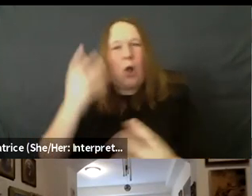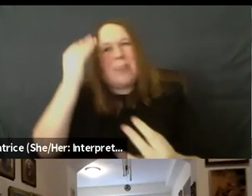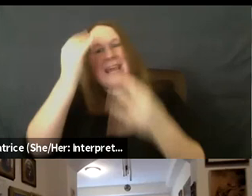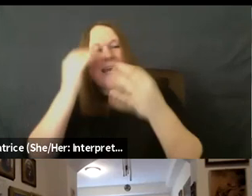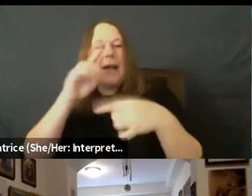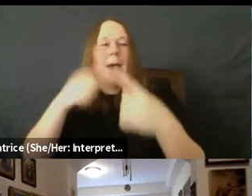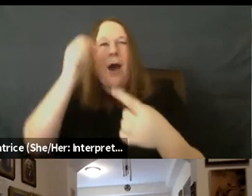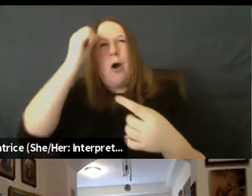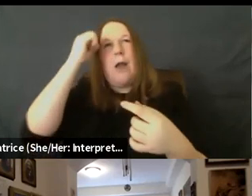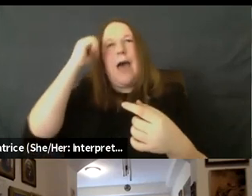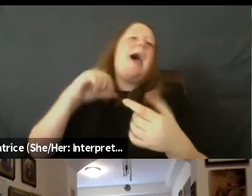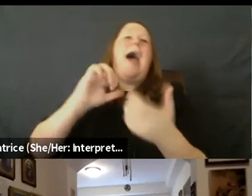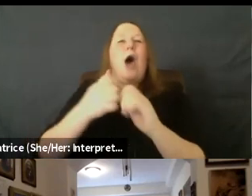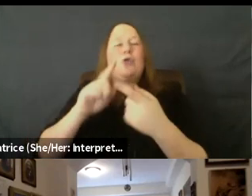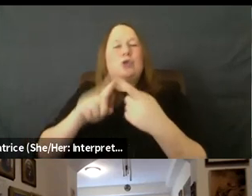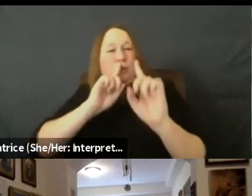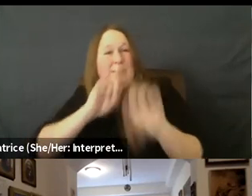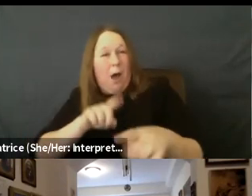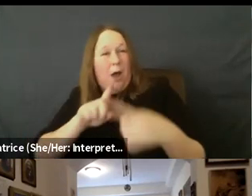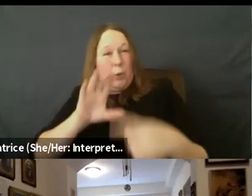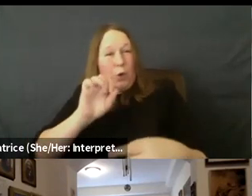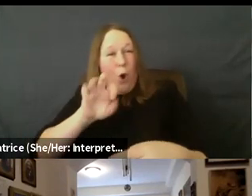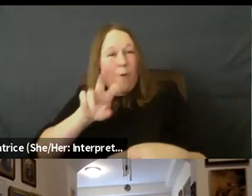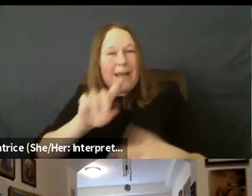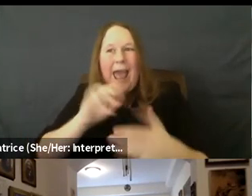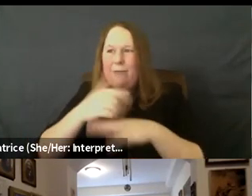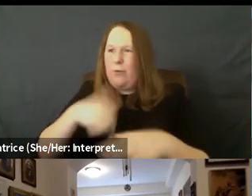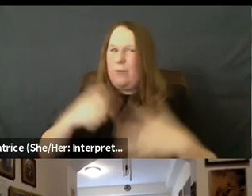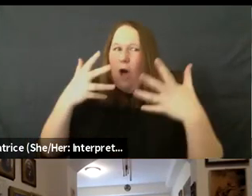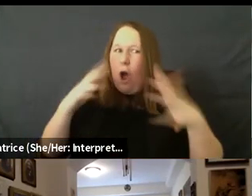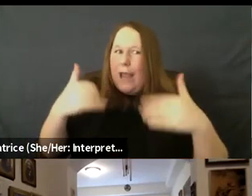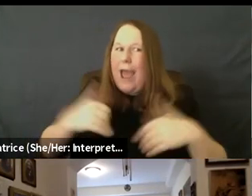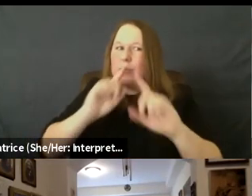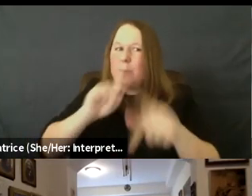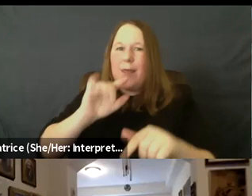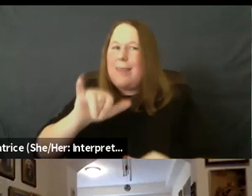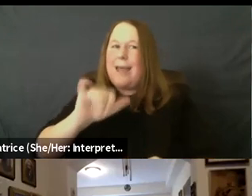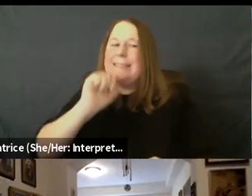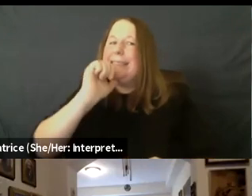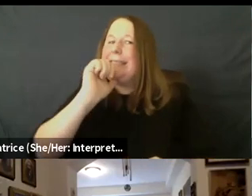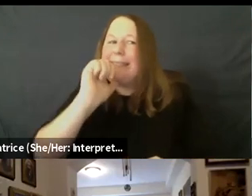about how to respond to COVID after we already had a response